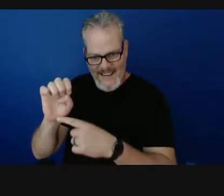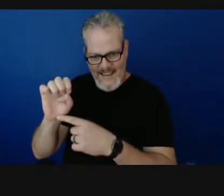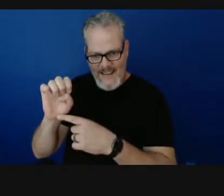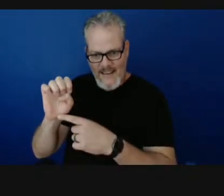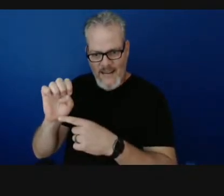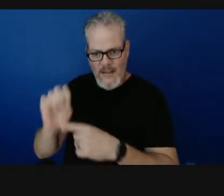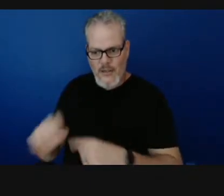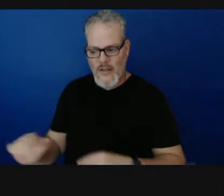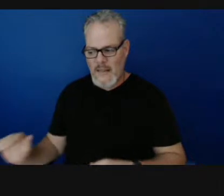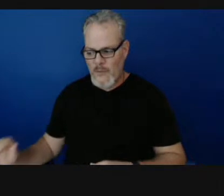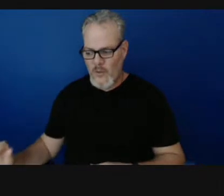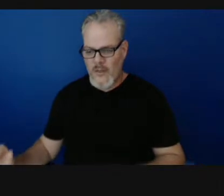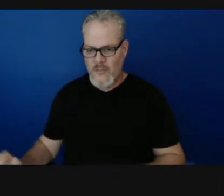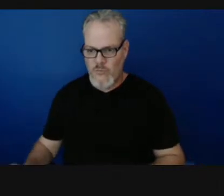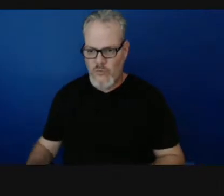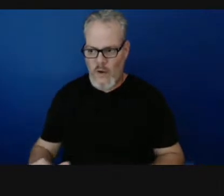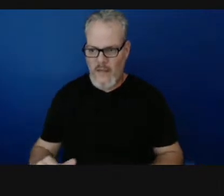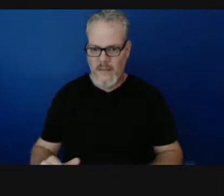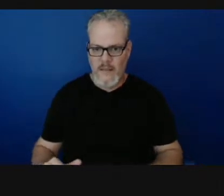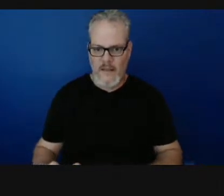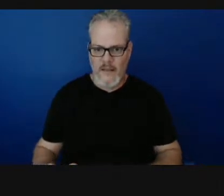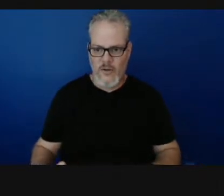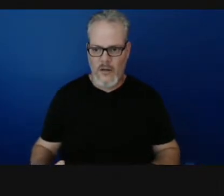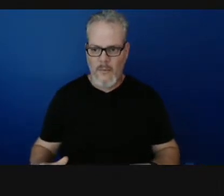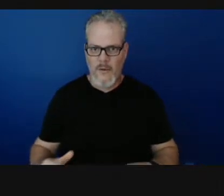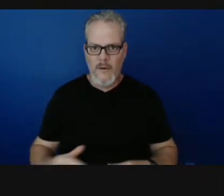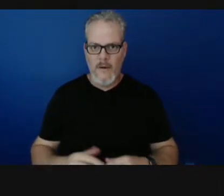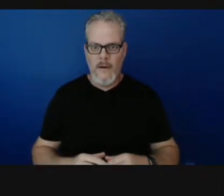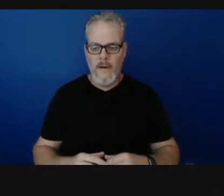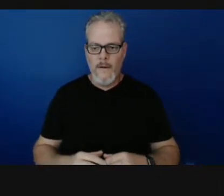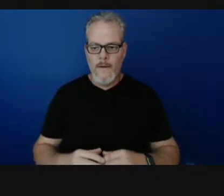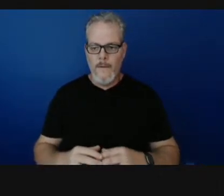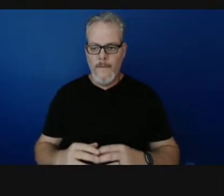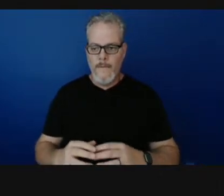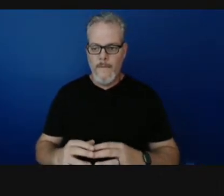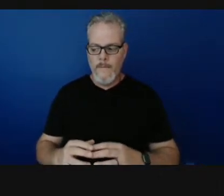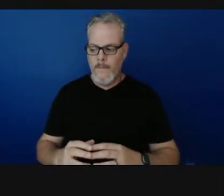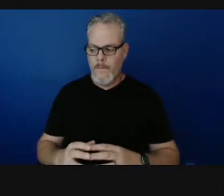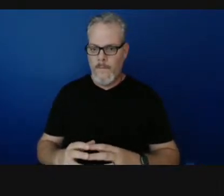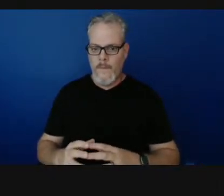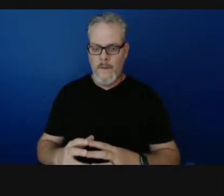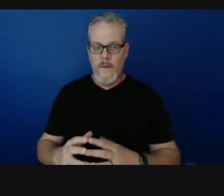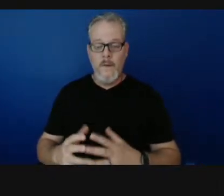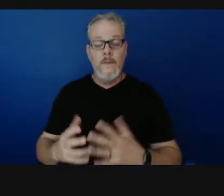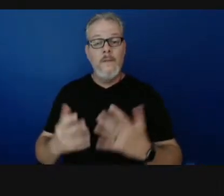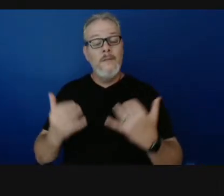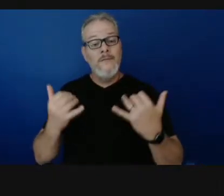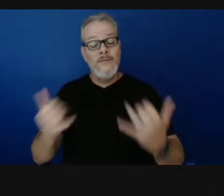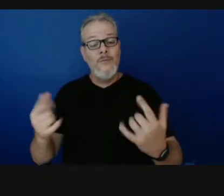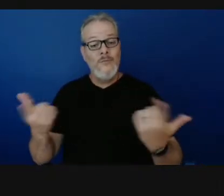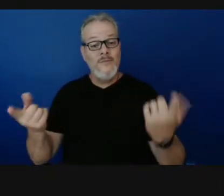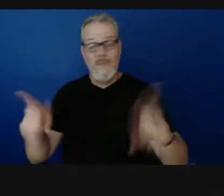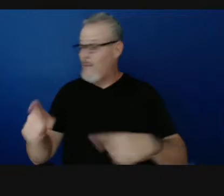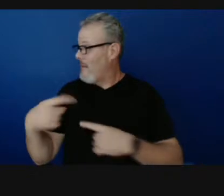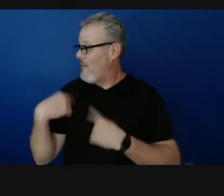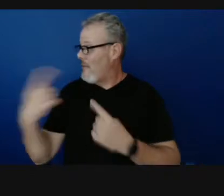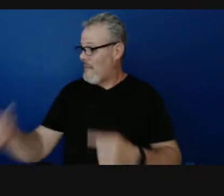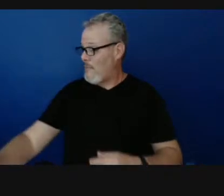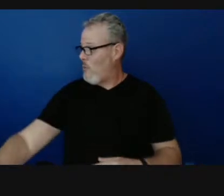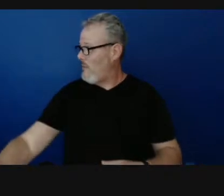December 23rd eruption, and what's happened since then. Without further ado, Katie, thank you for joining